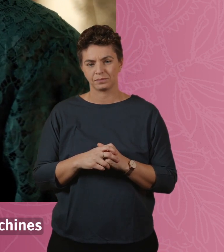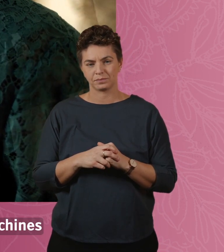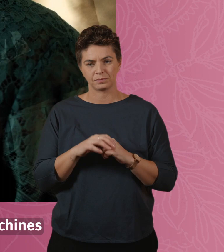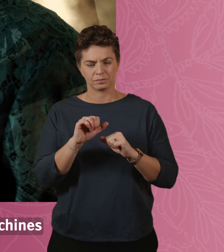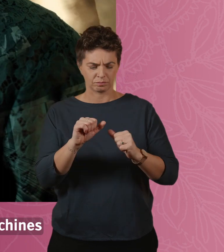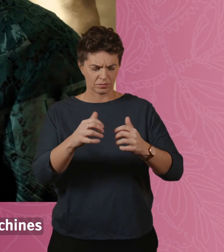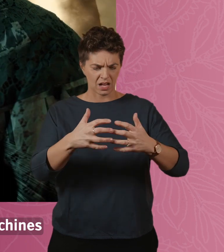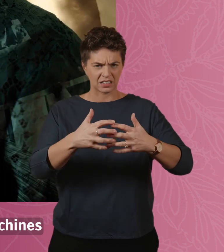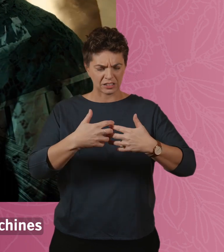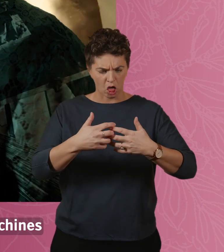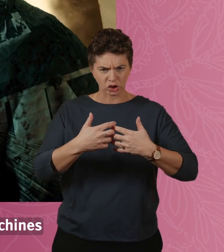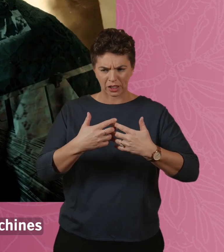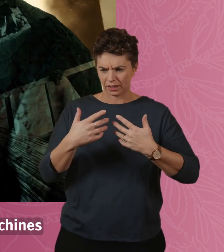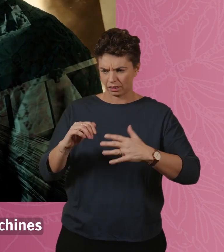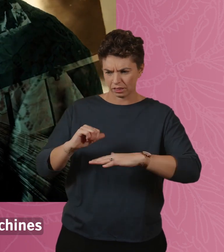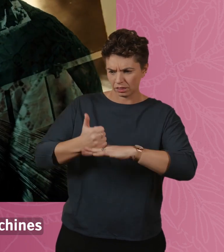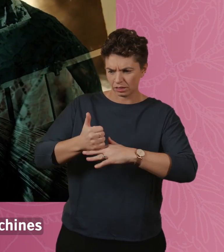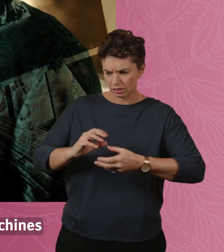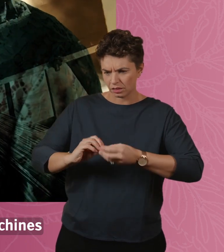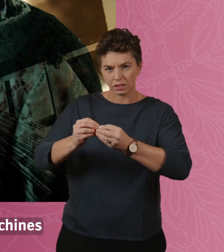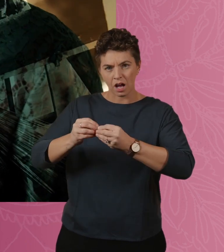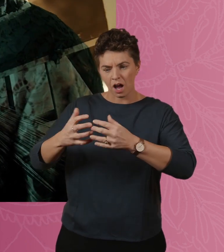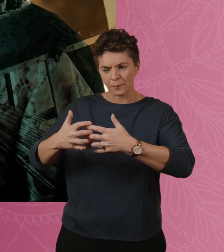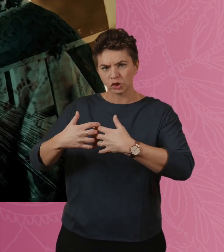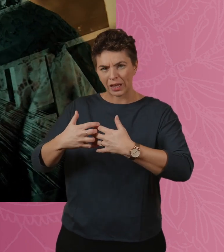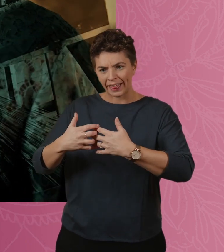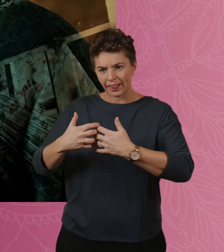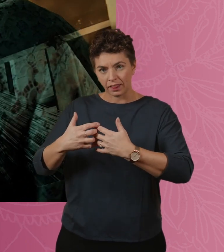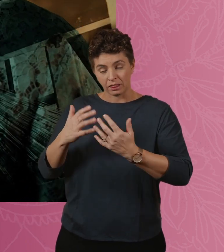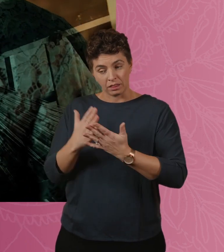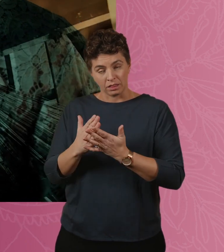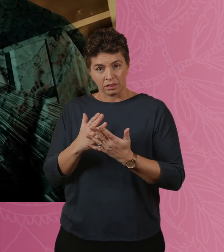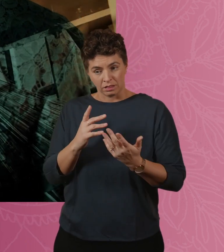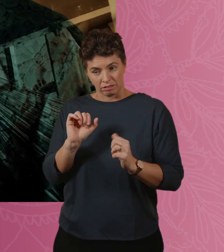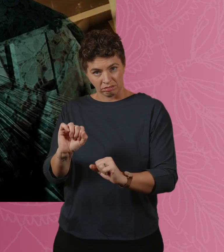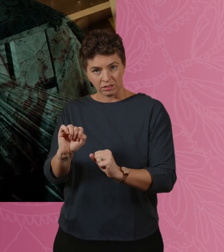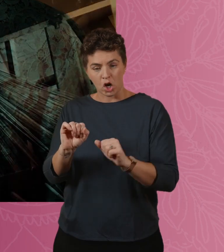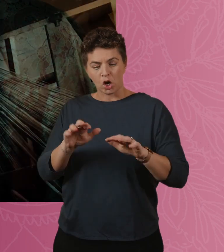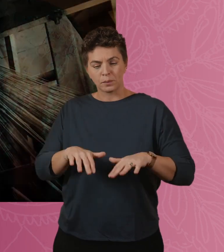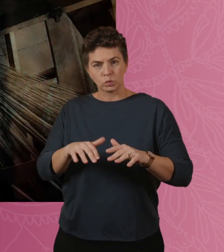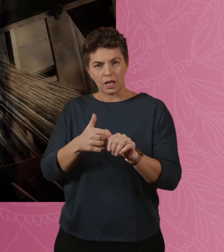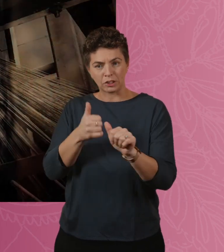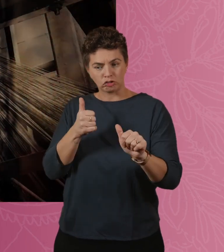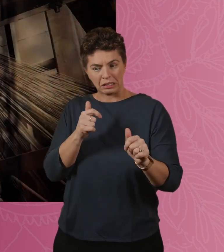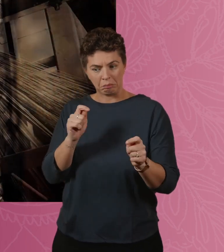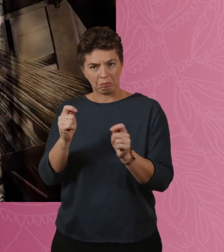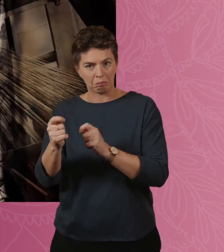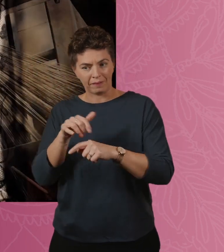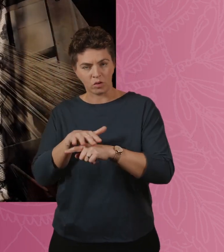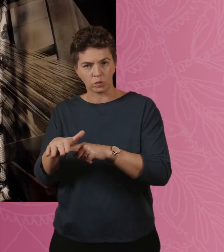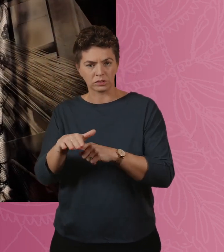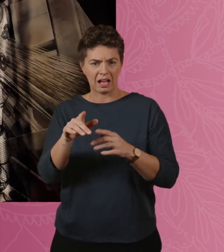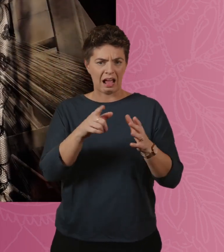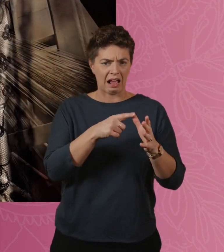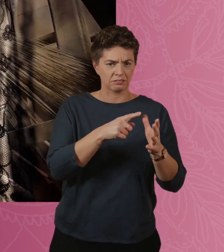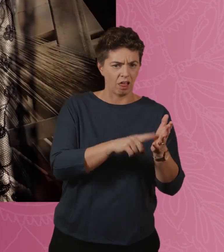The technology which drove the lace machines went on to shape the computer industry. We had connections to Ada